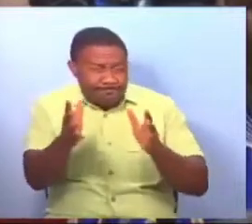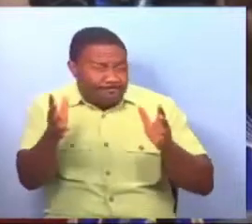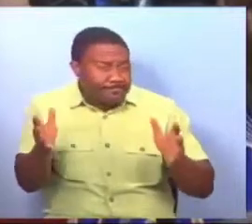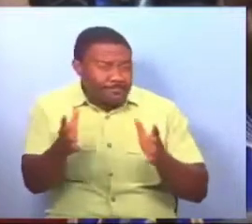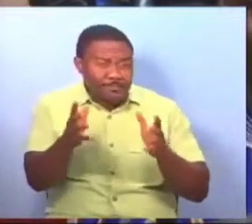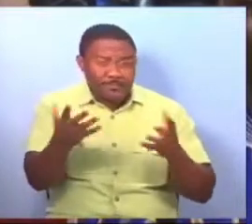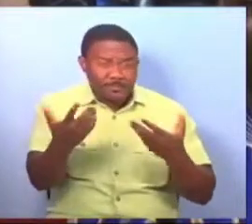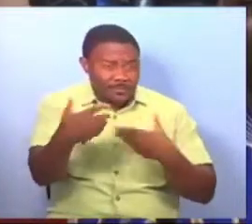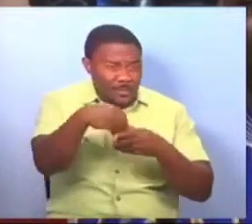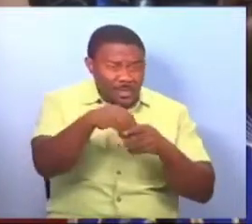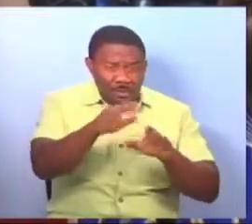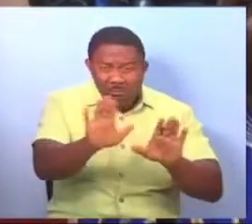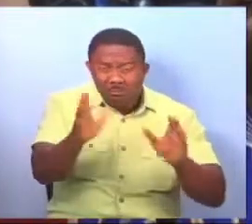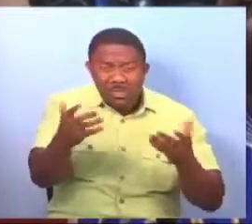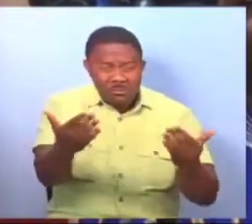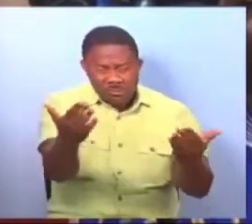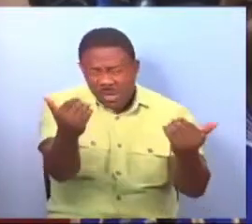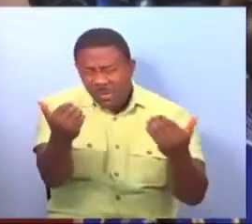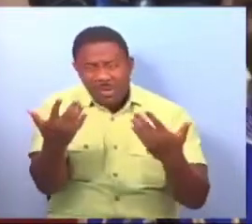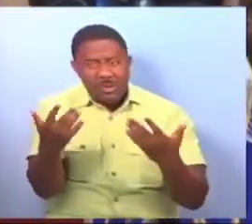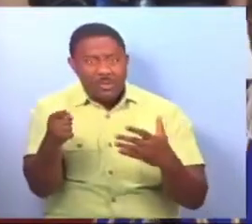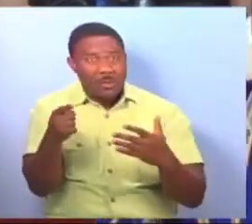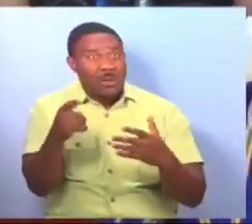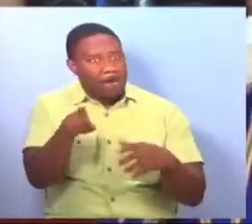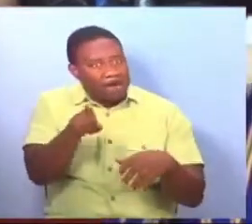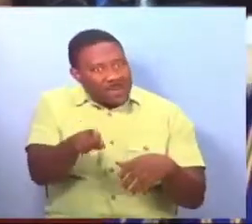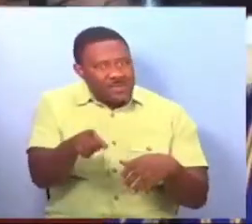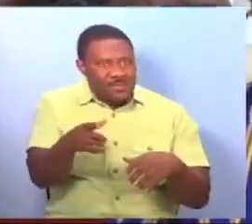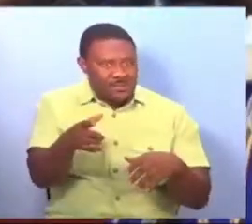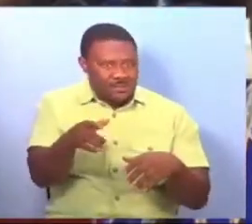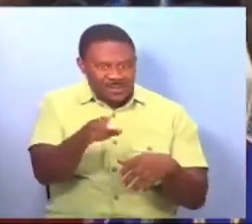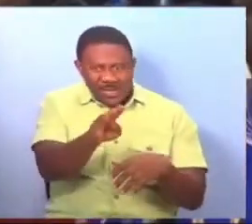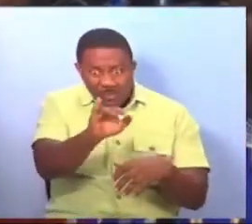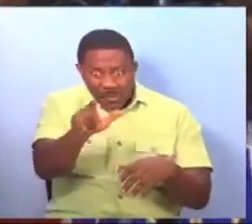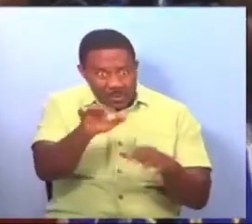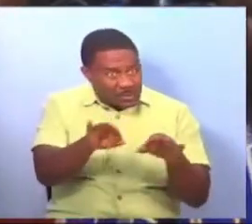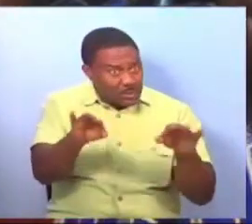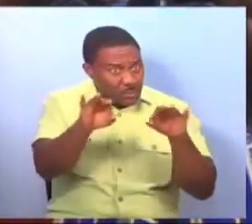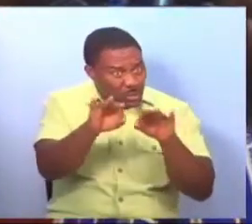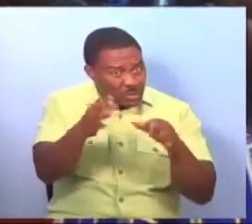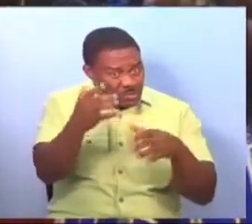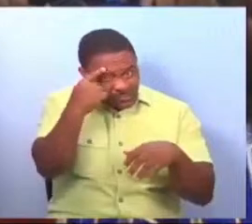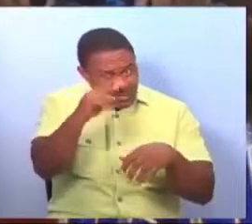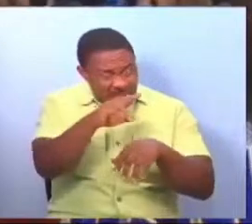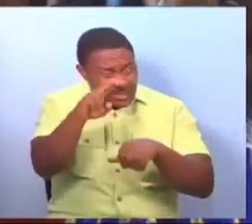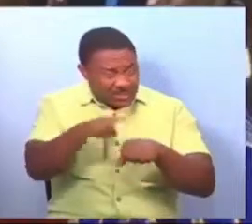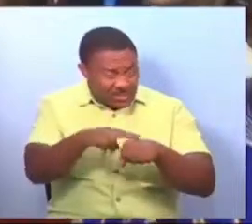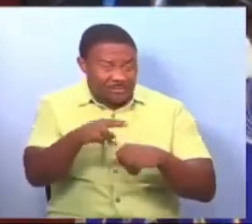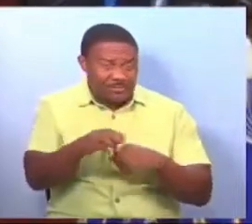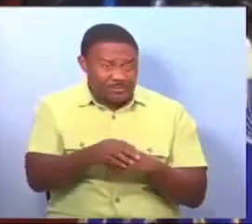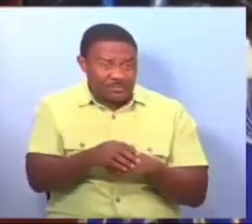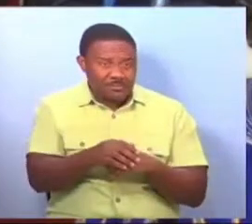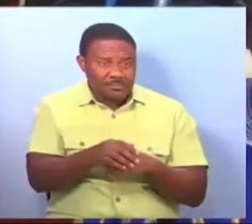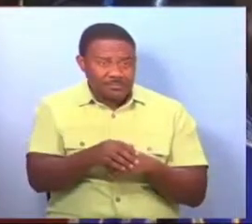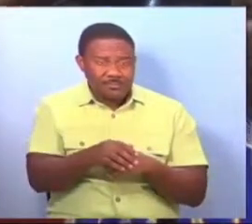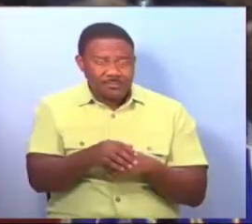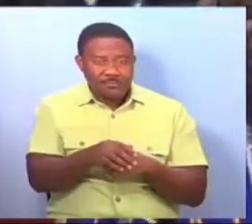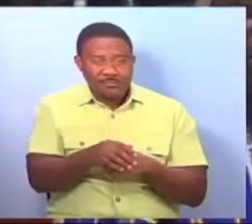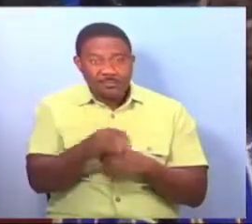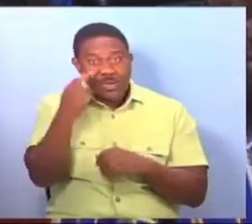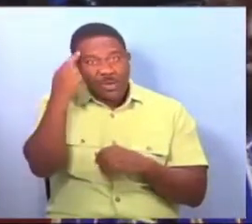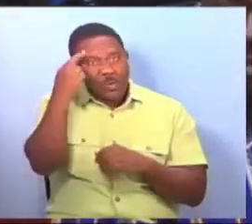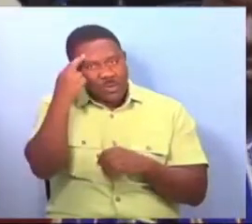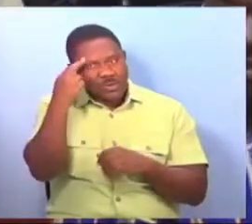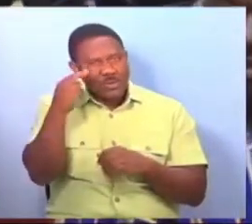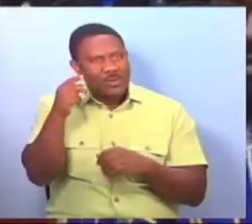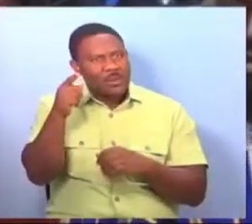who were playing neutral, to realize that it was a bill of interest to the nation. And for that matter, we should